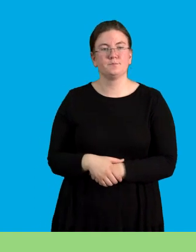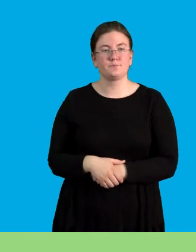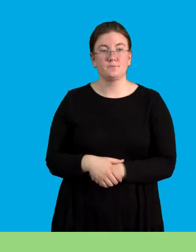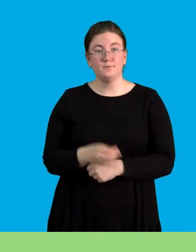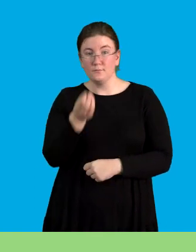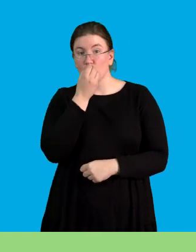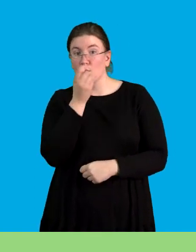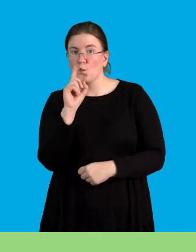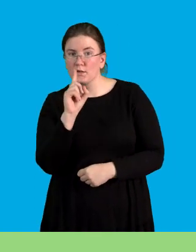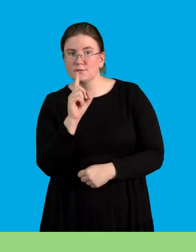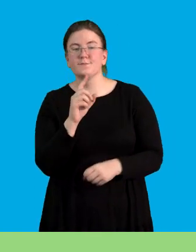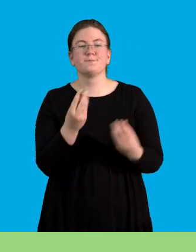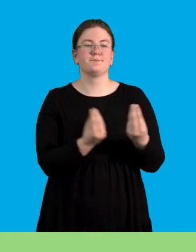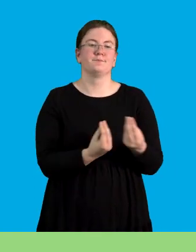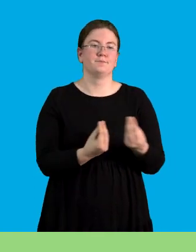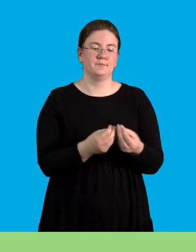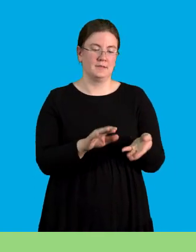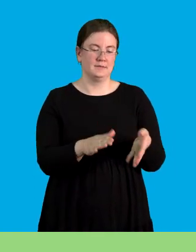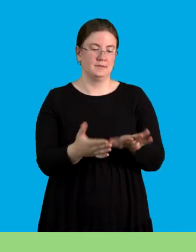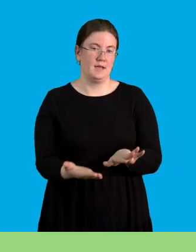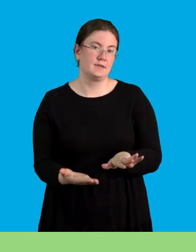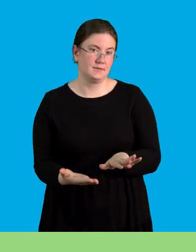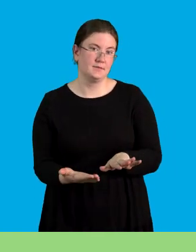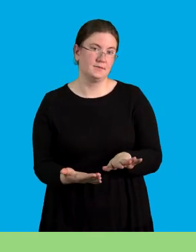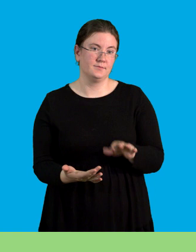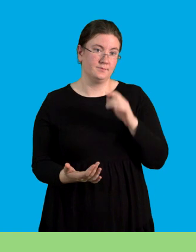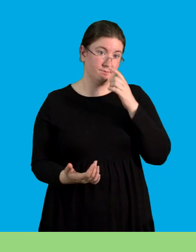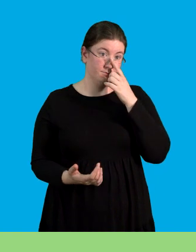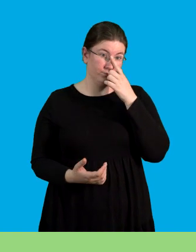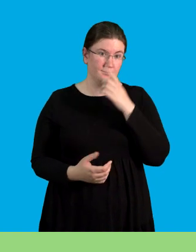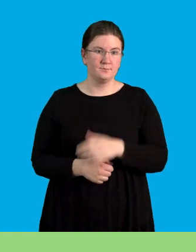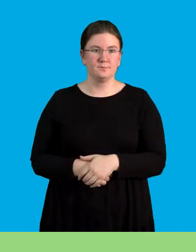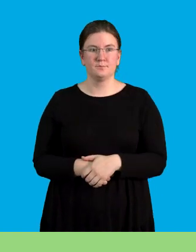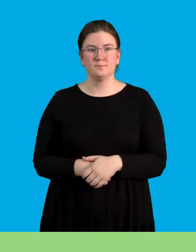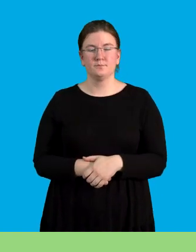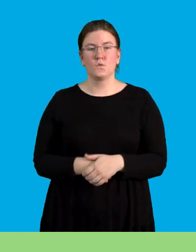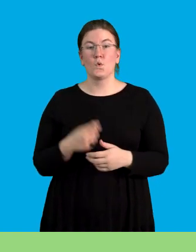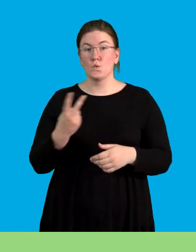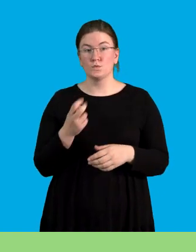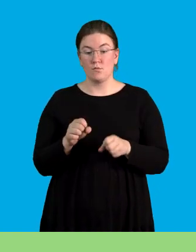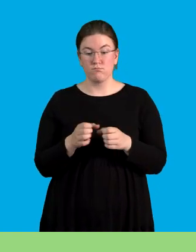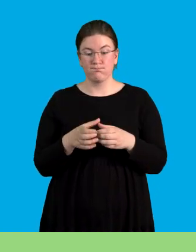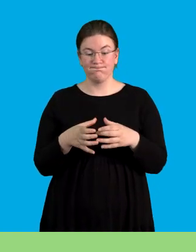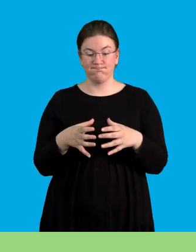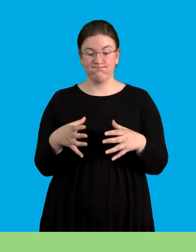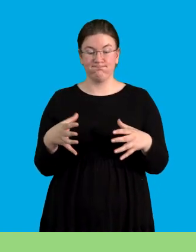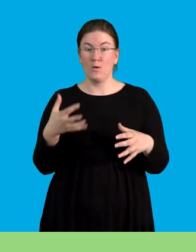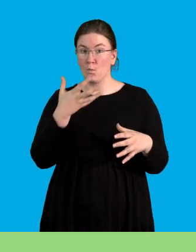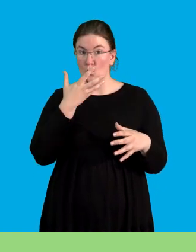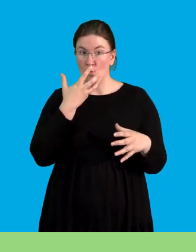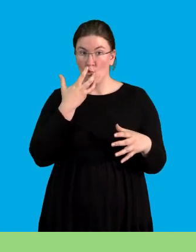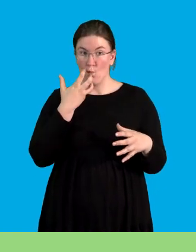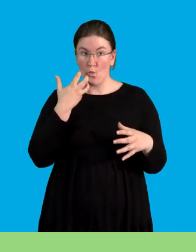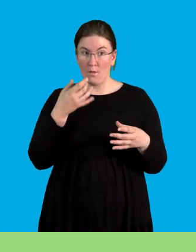They feed on dead matter and substances in living organisms, and they multiply quickly